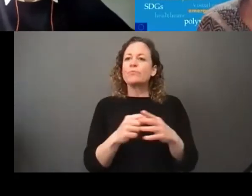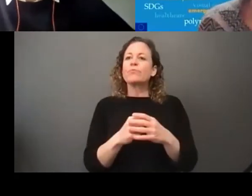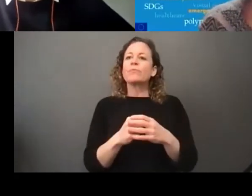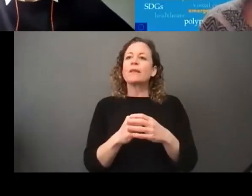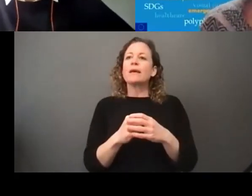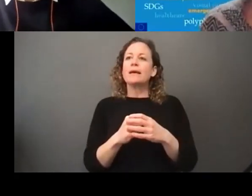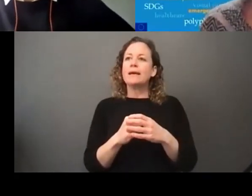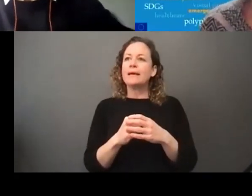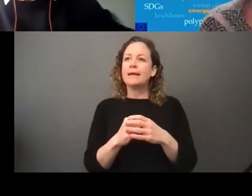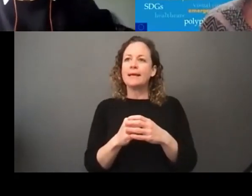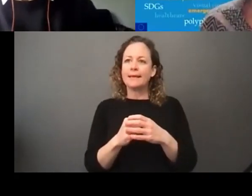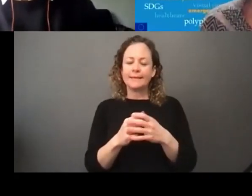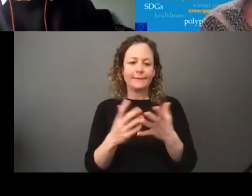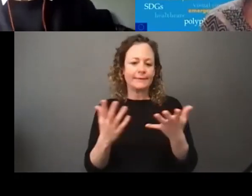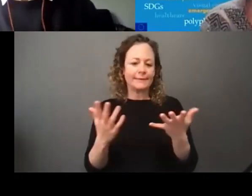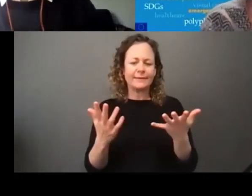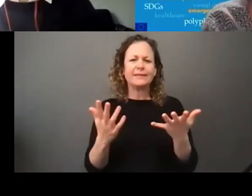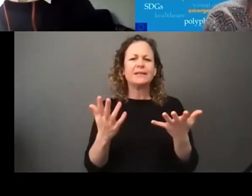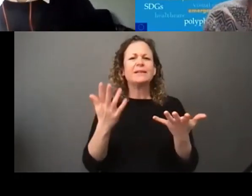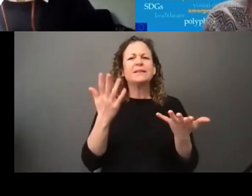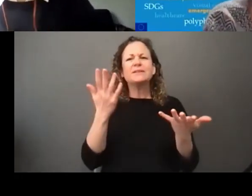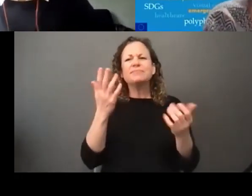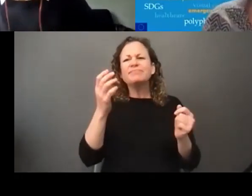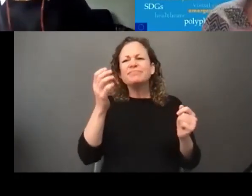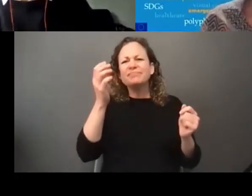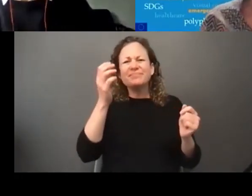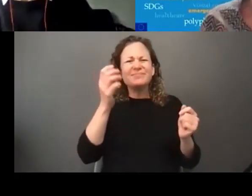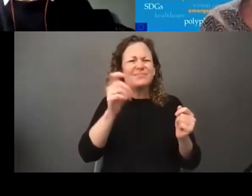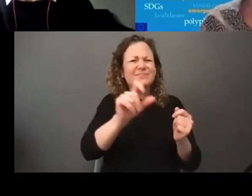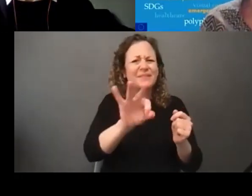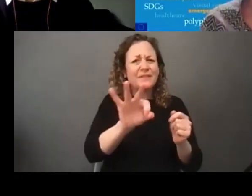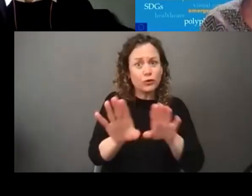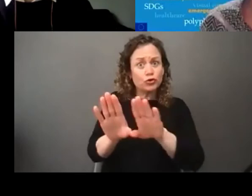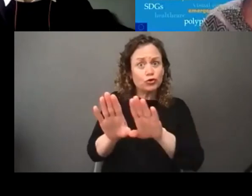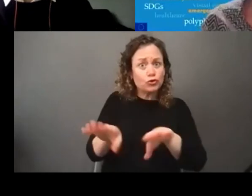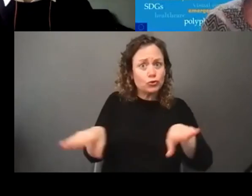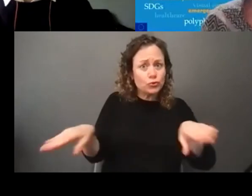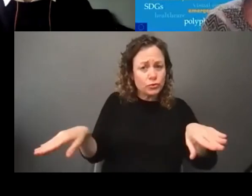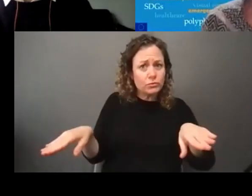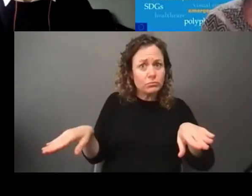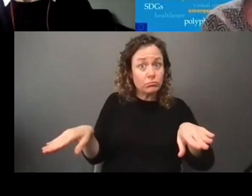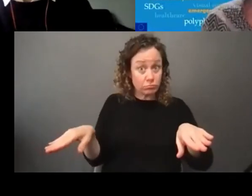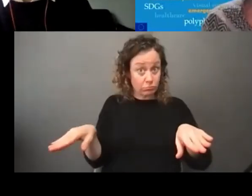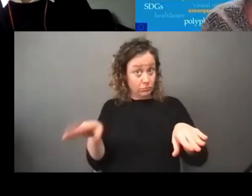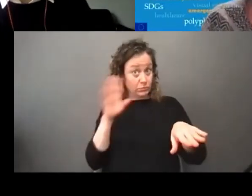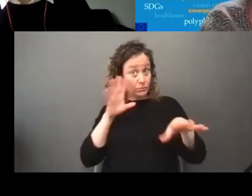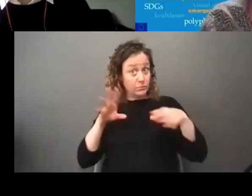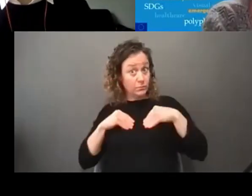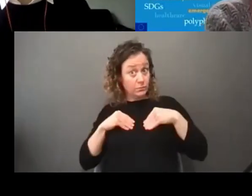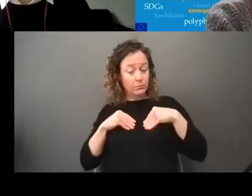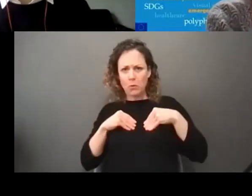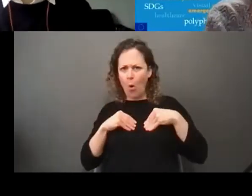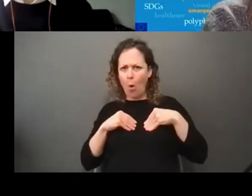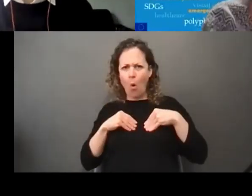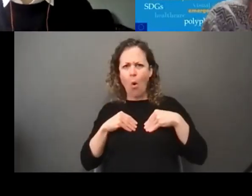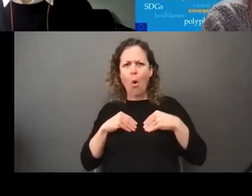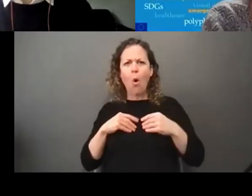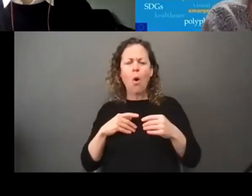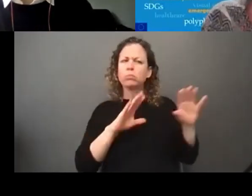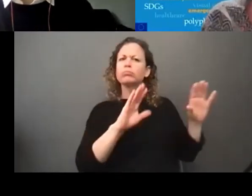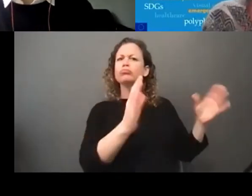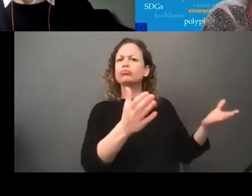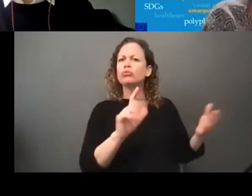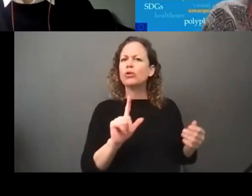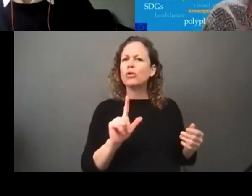saying, we wouldn't have allowed the same approach towards schools or other institutes. But with long-term care, we kind of threw